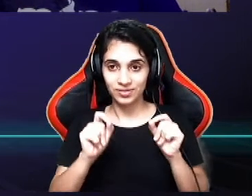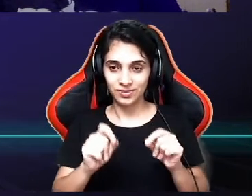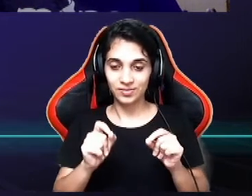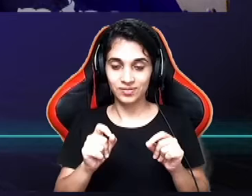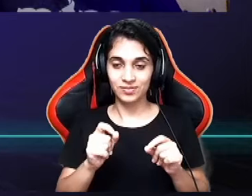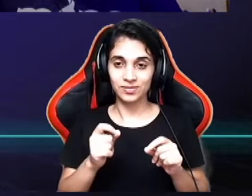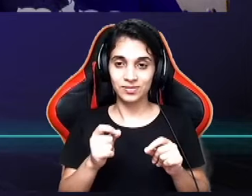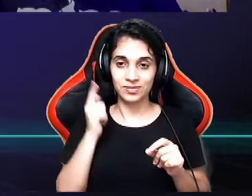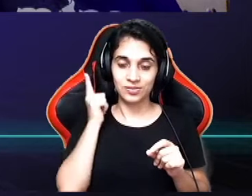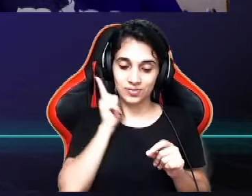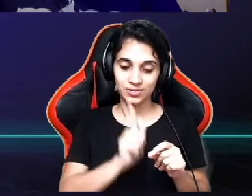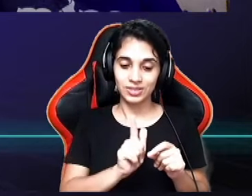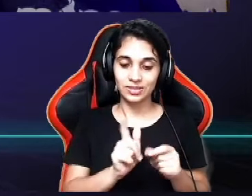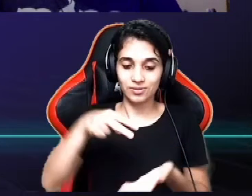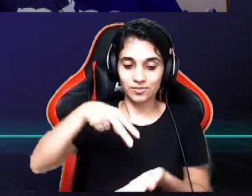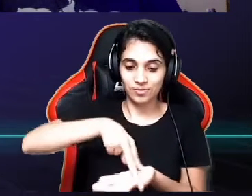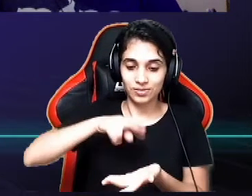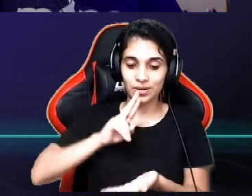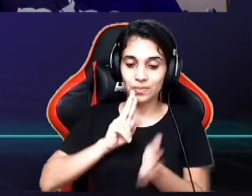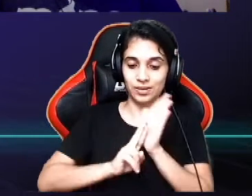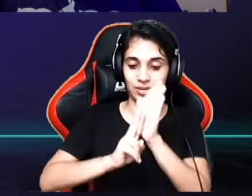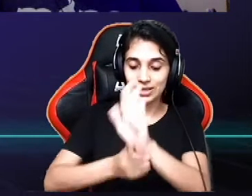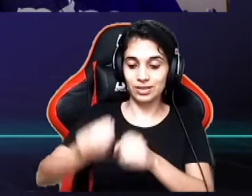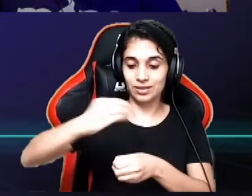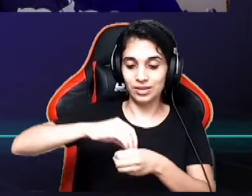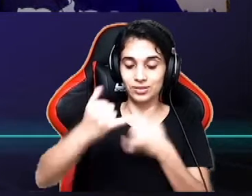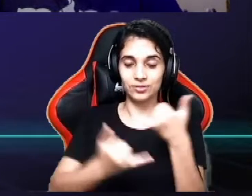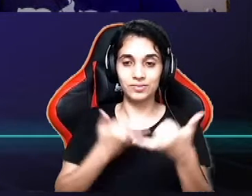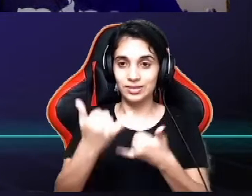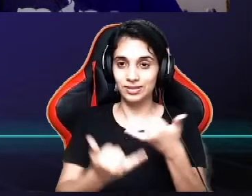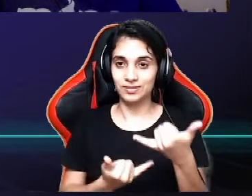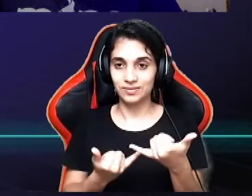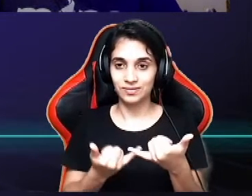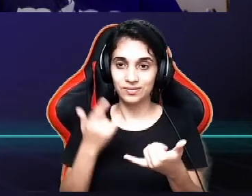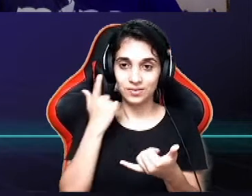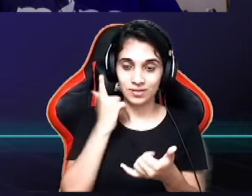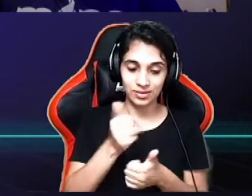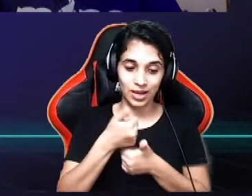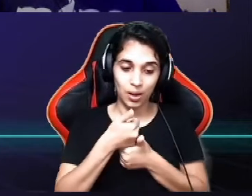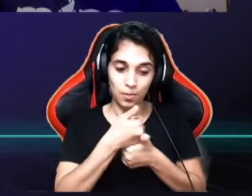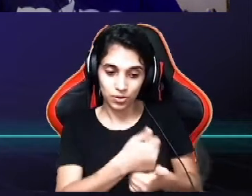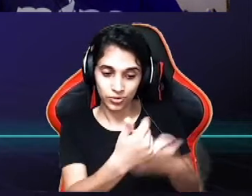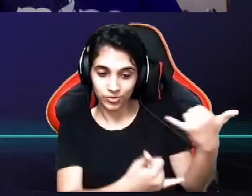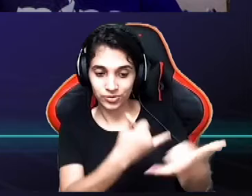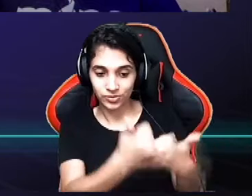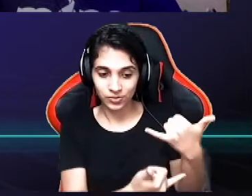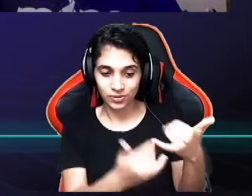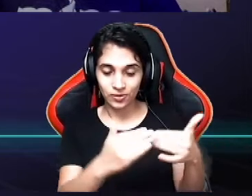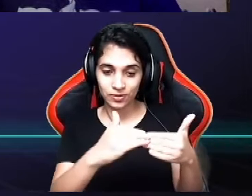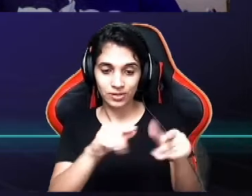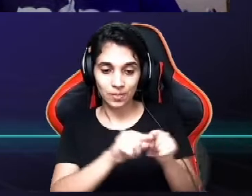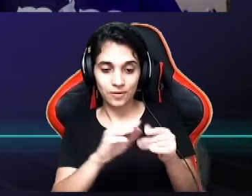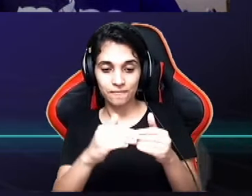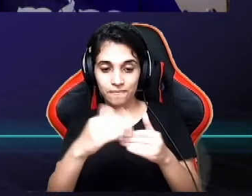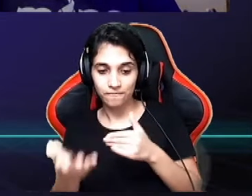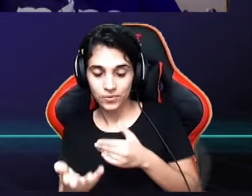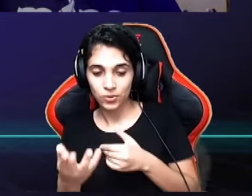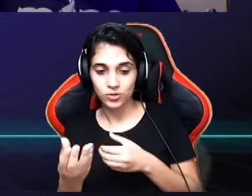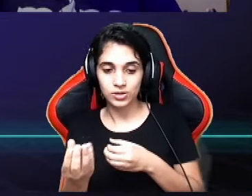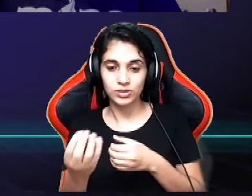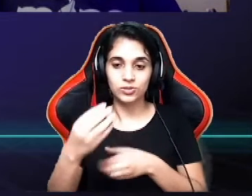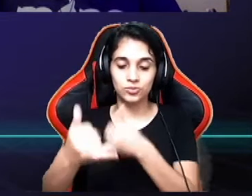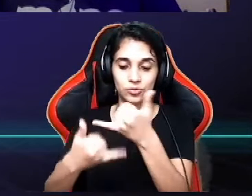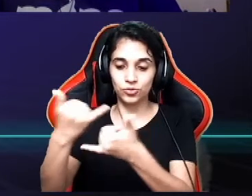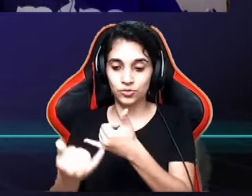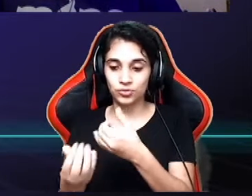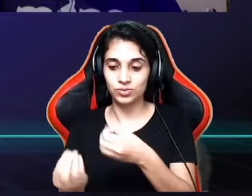imagine, if they can be the gamers themselves that they idolize in the game, or they can support the players